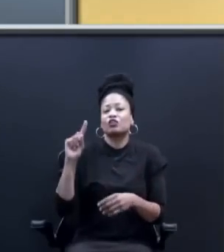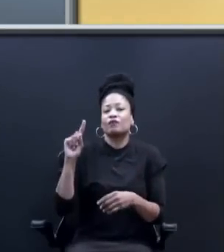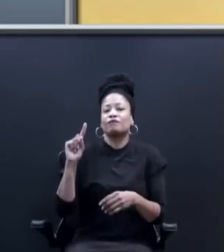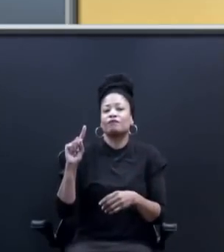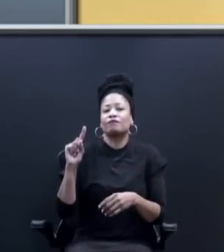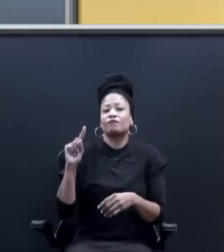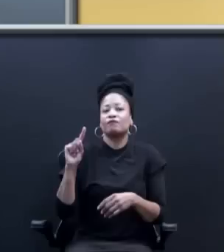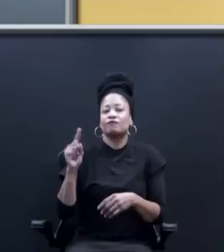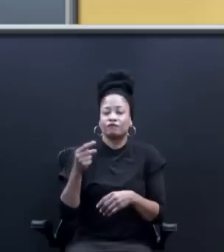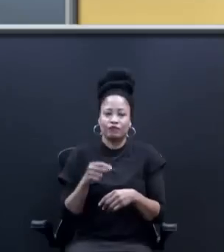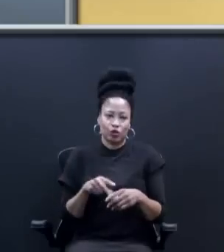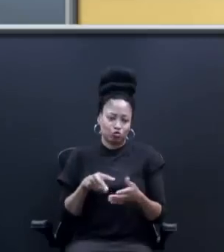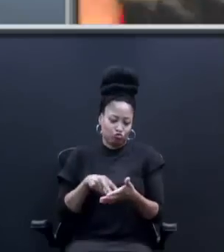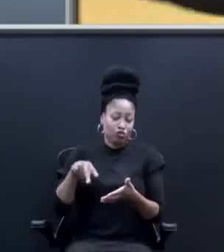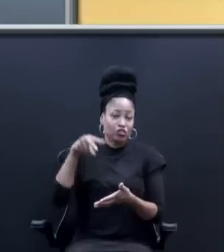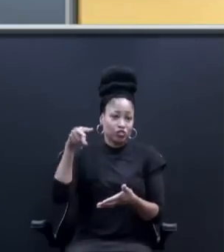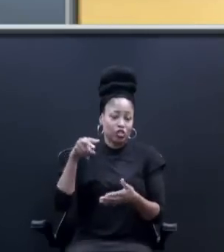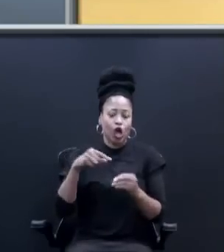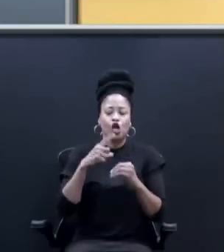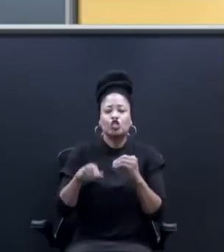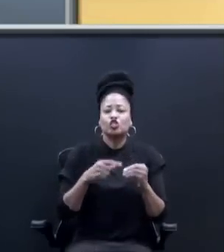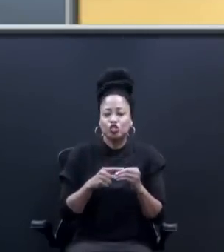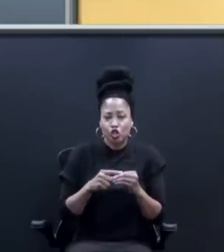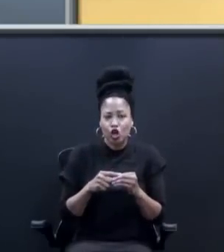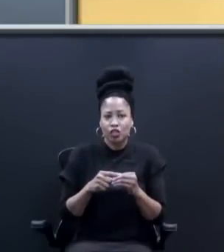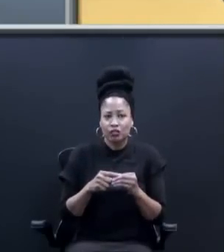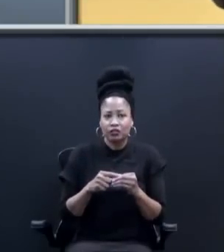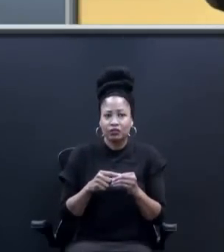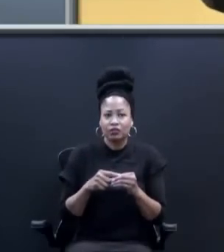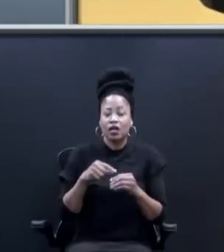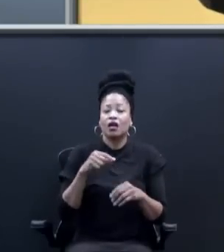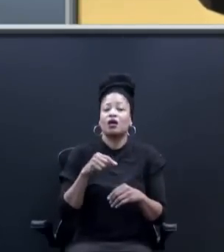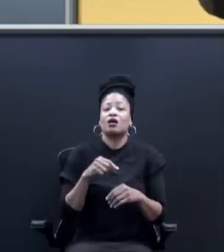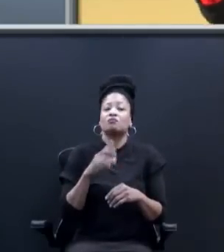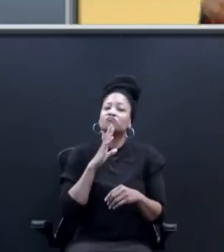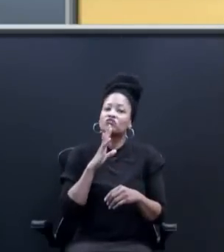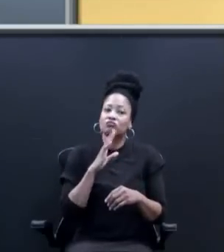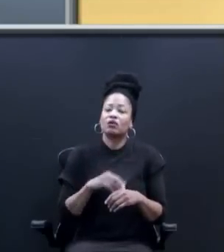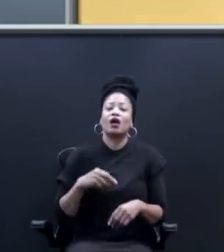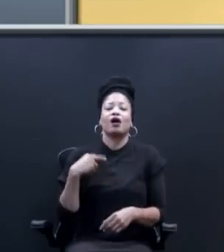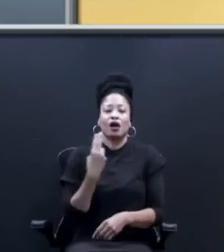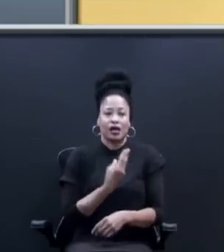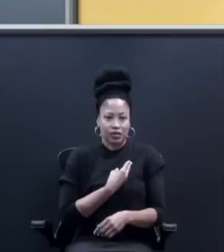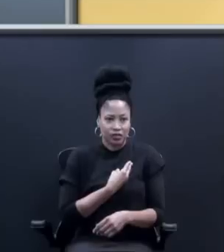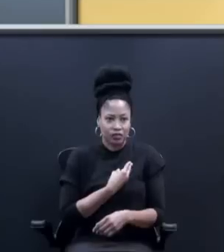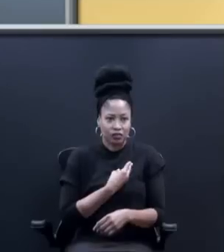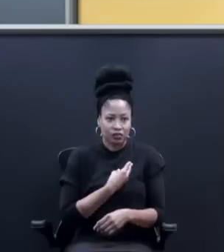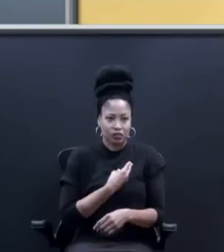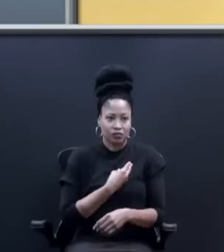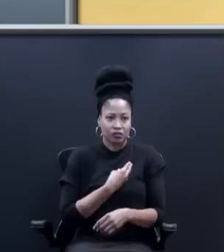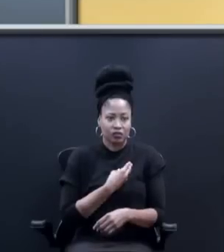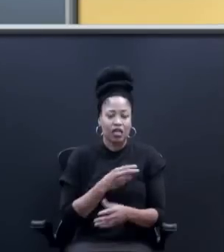he come, then he's going to raise those of us that have made it in the first resurrection.